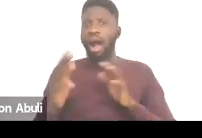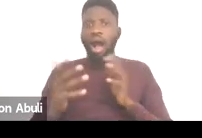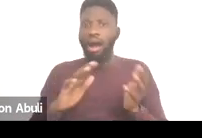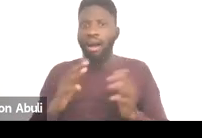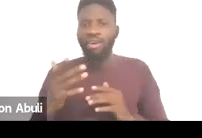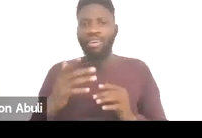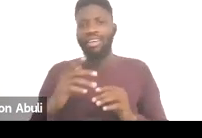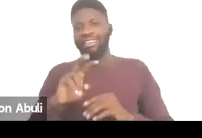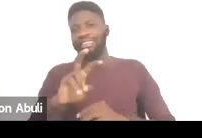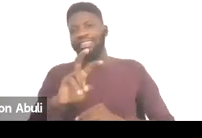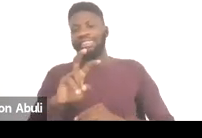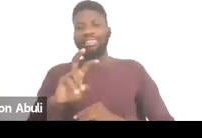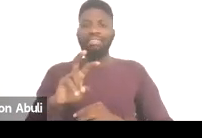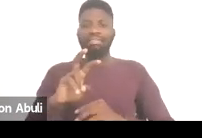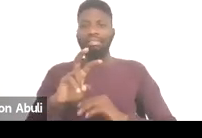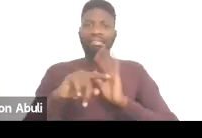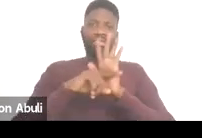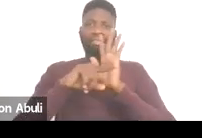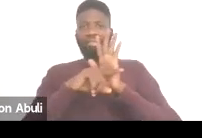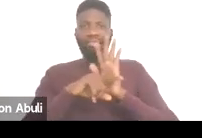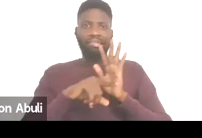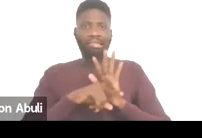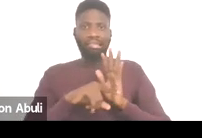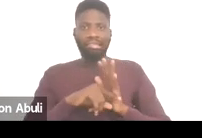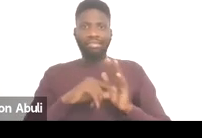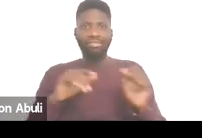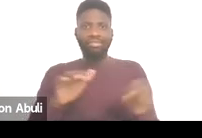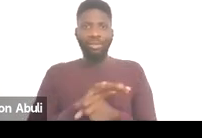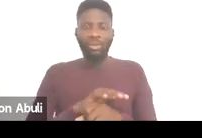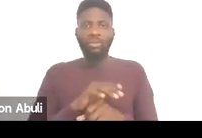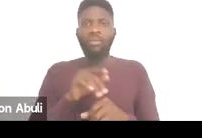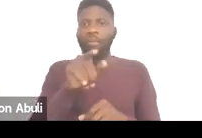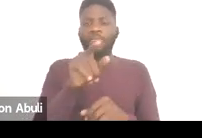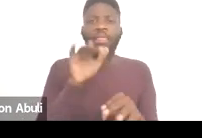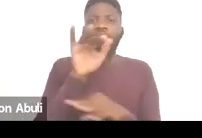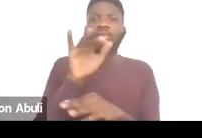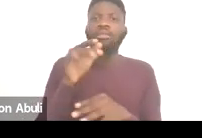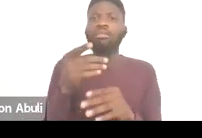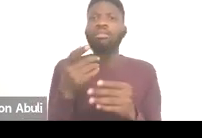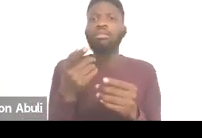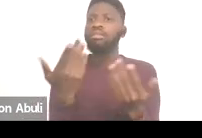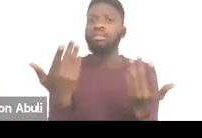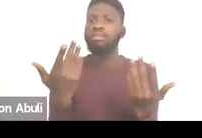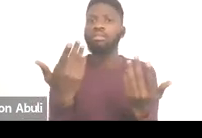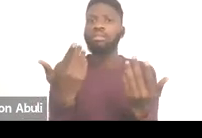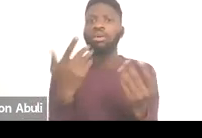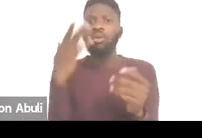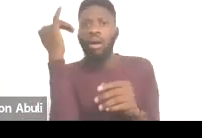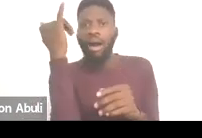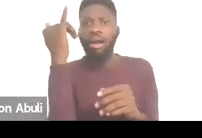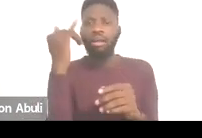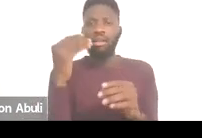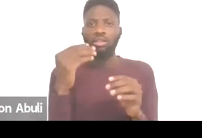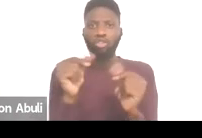sense of negativity. You're asking the whys instead of giving us the solutions. It's okay to ask